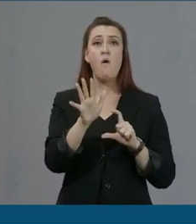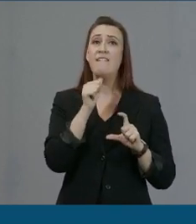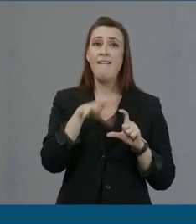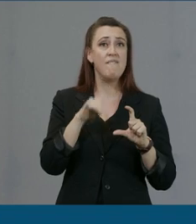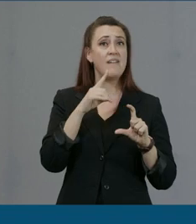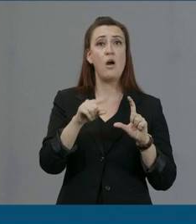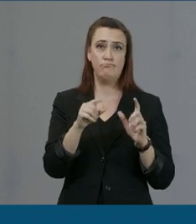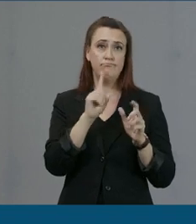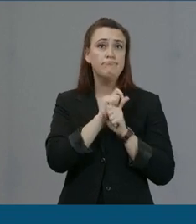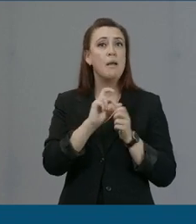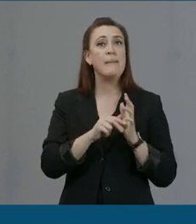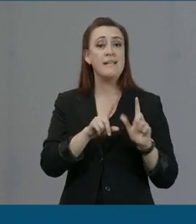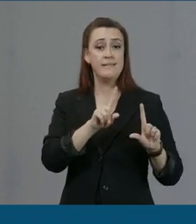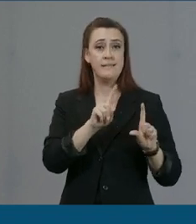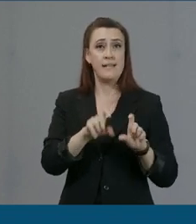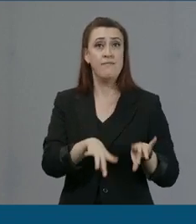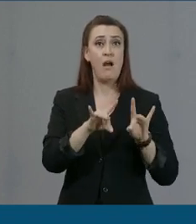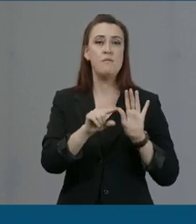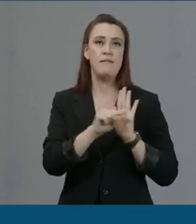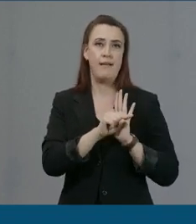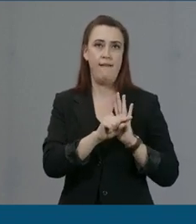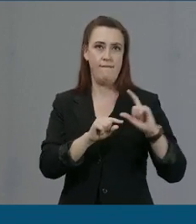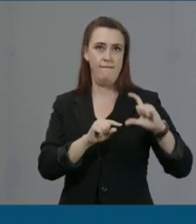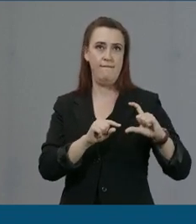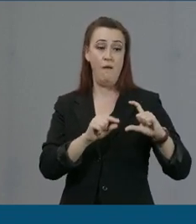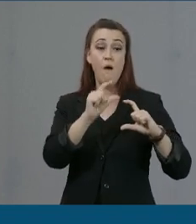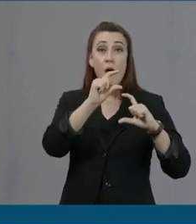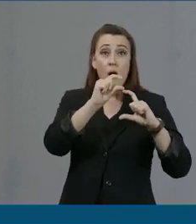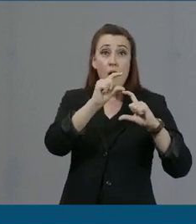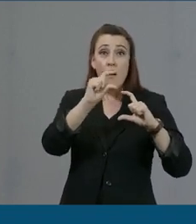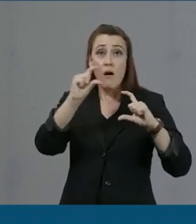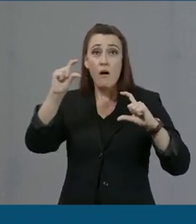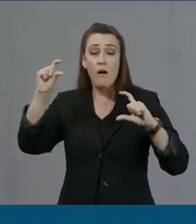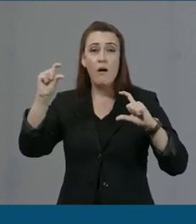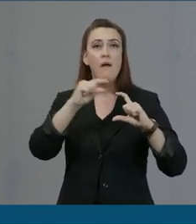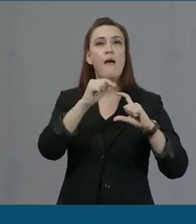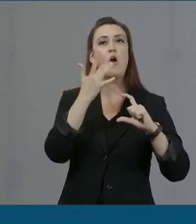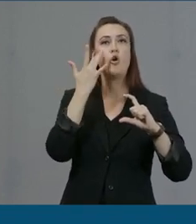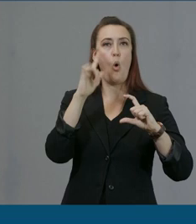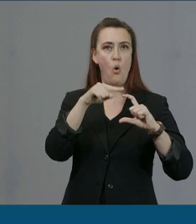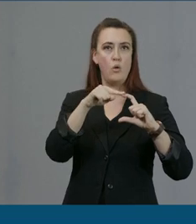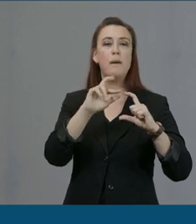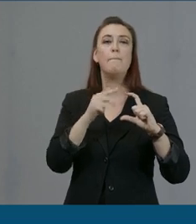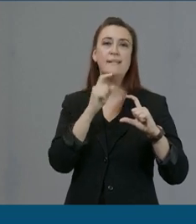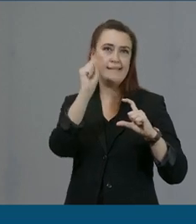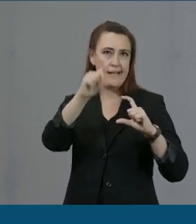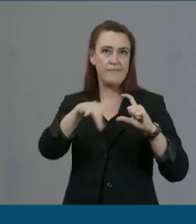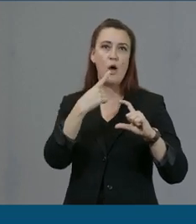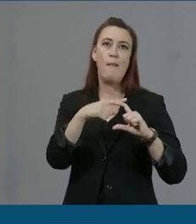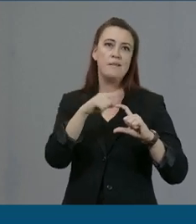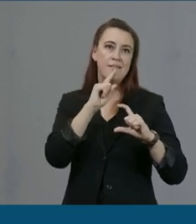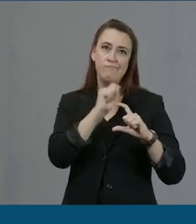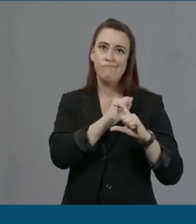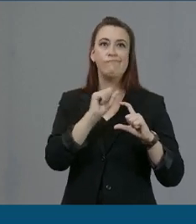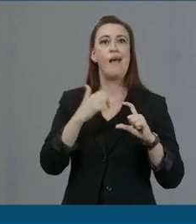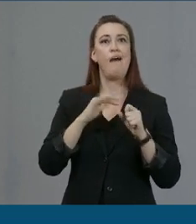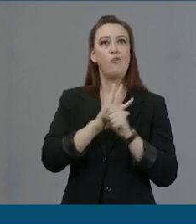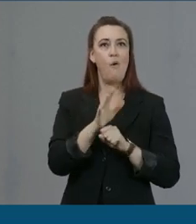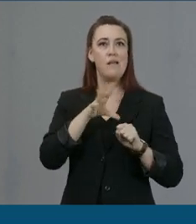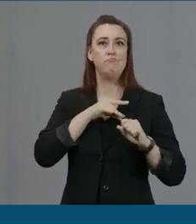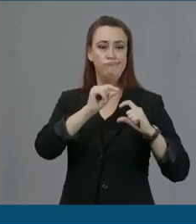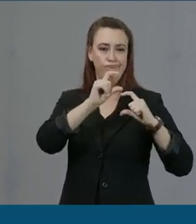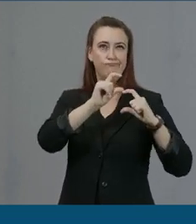detected. The gold part of the bar is when COVID-19 was detected. If you follow